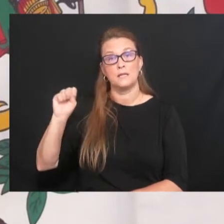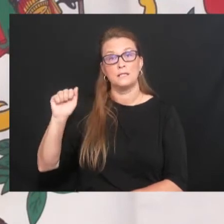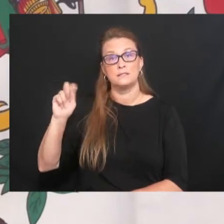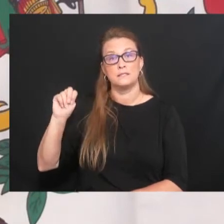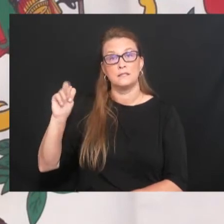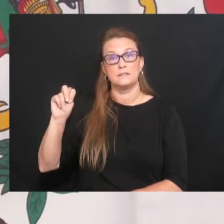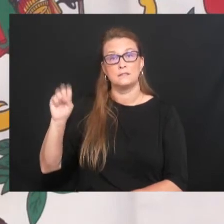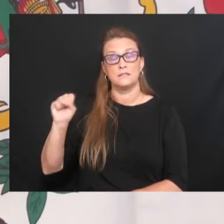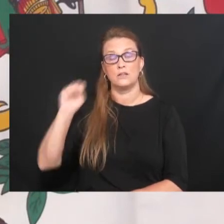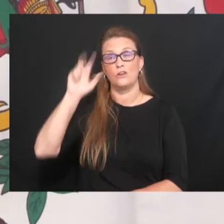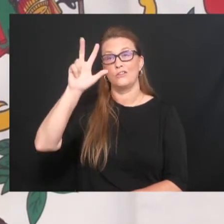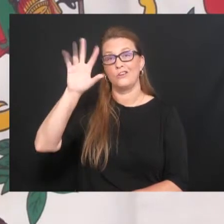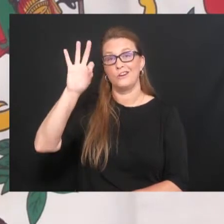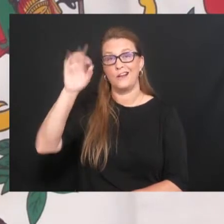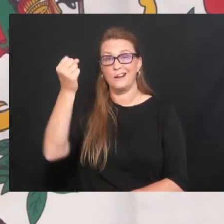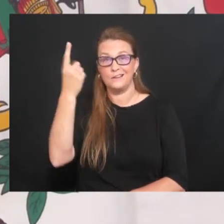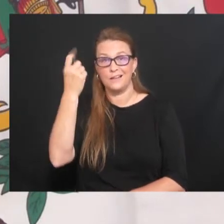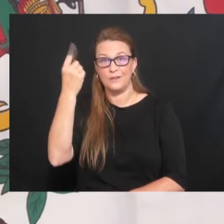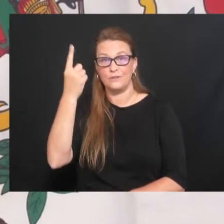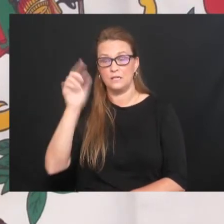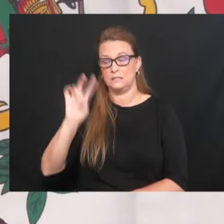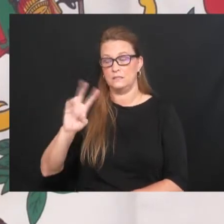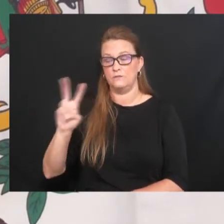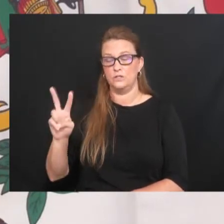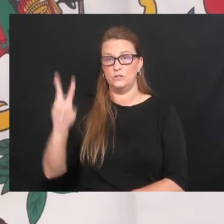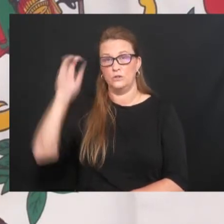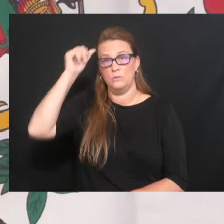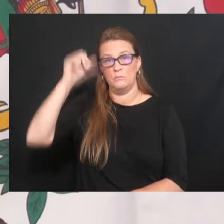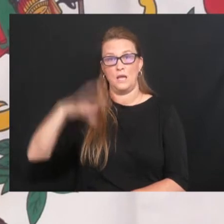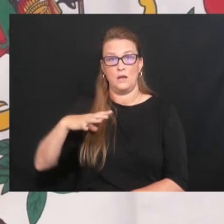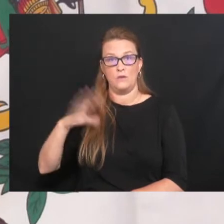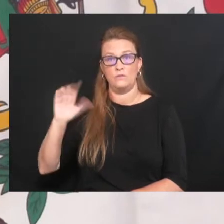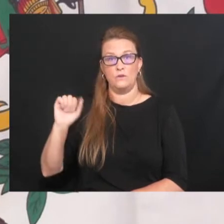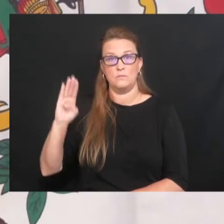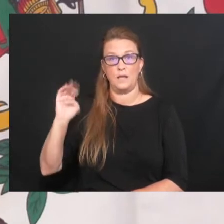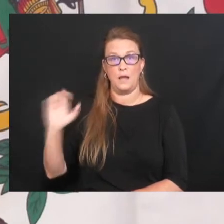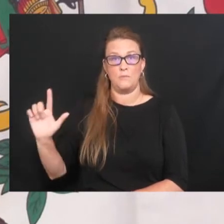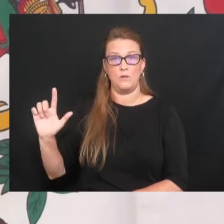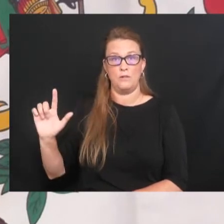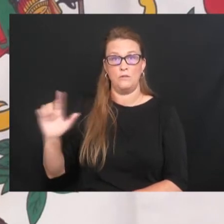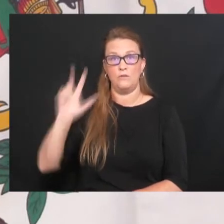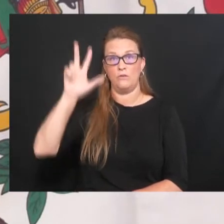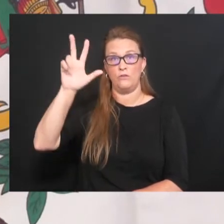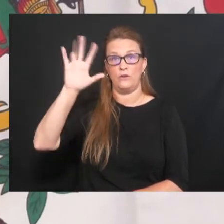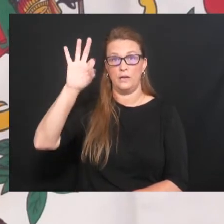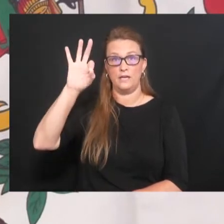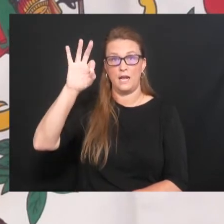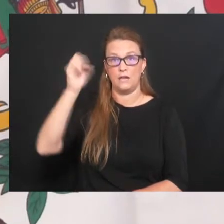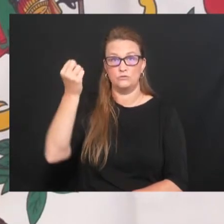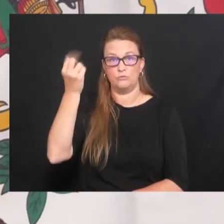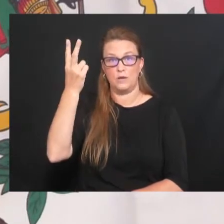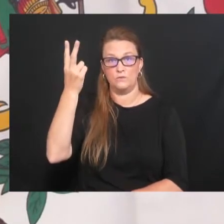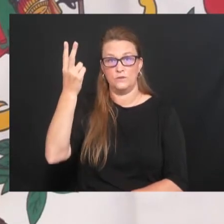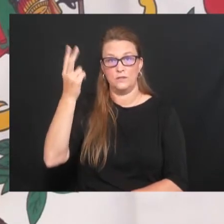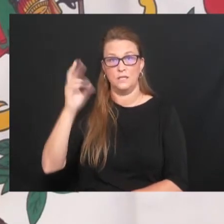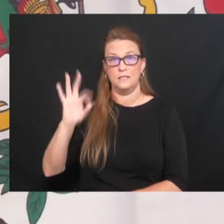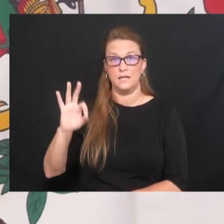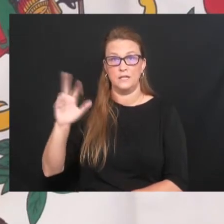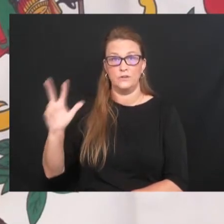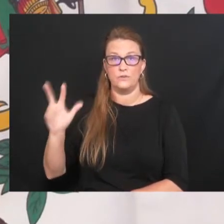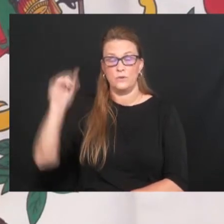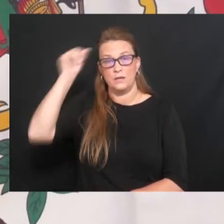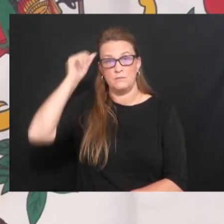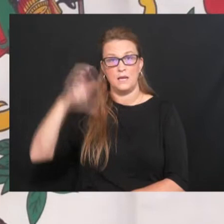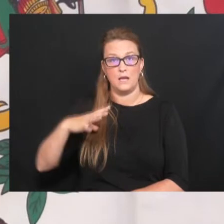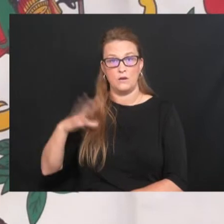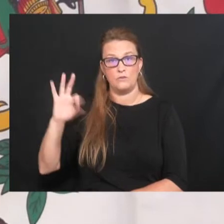The 3,911th death, a 72-year-old male from Cabell County. The 3,912th death, a 93-year-old male